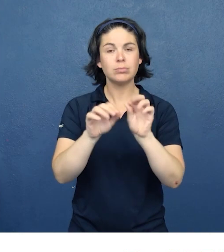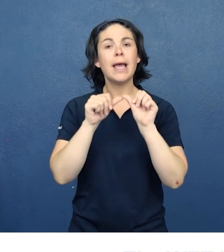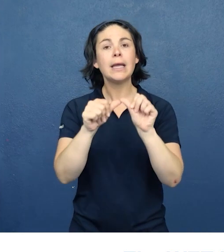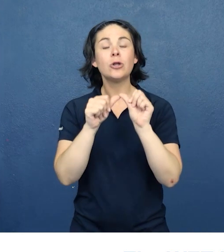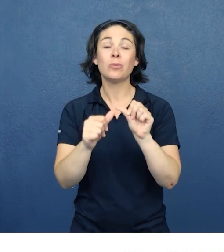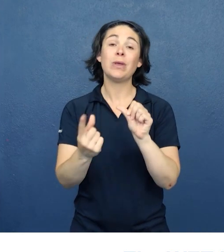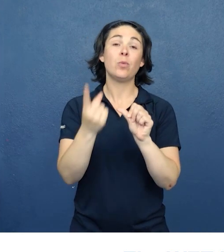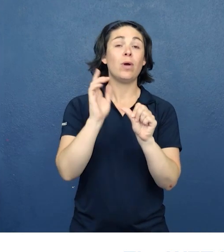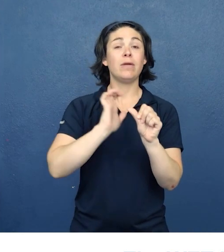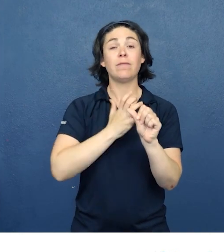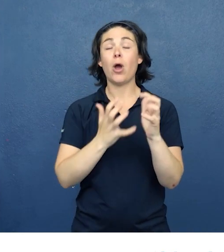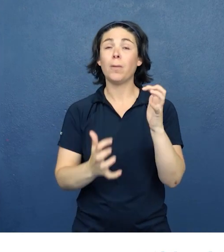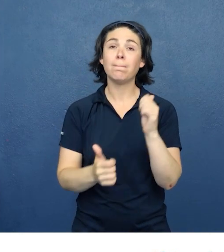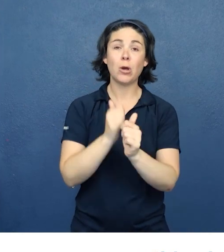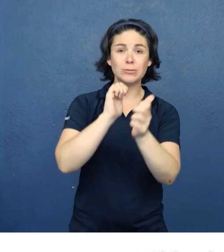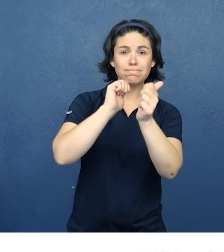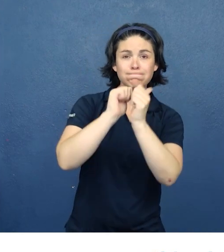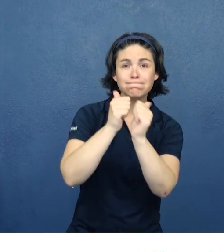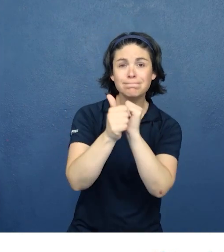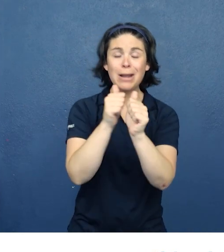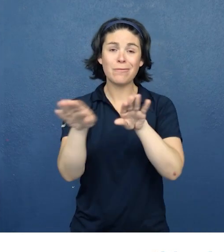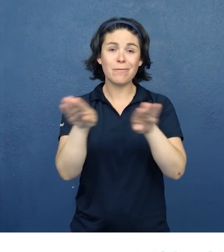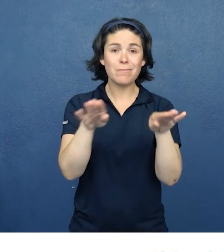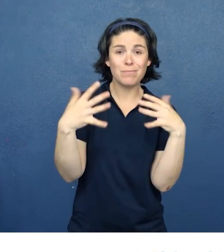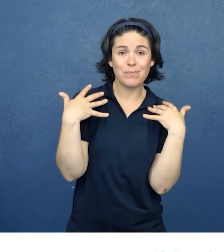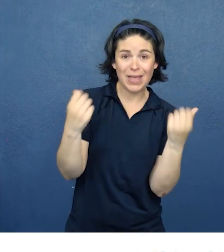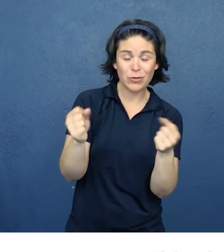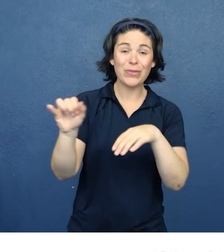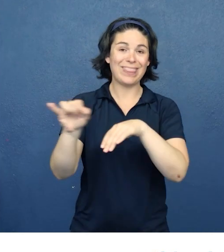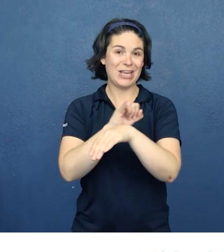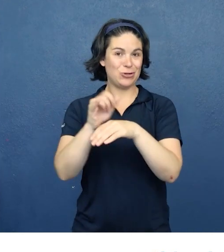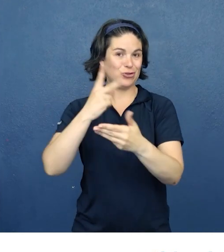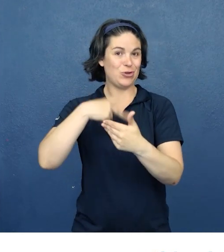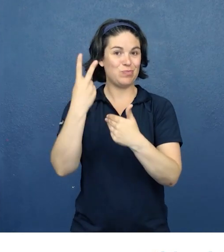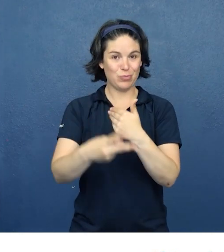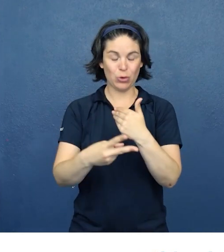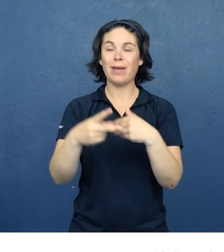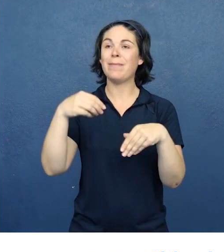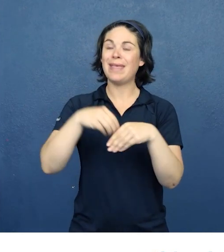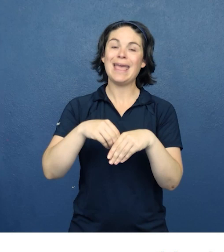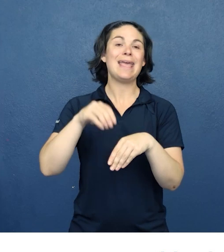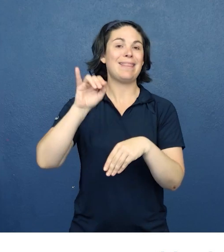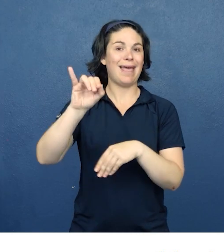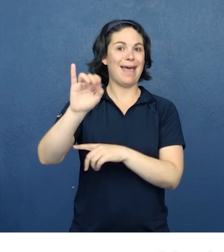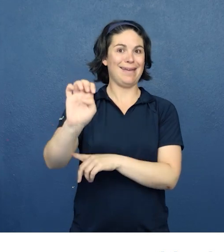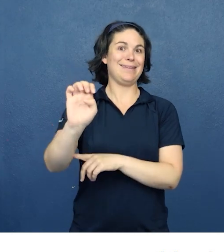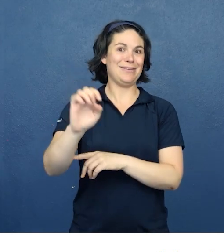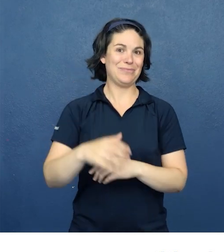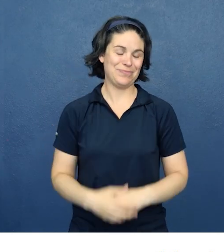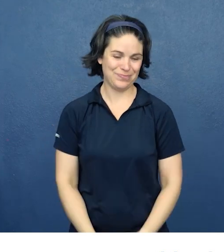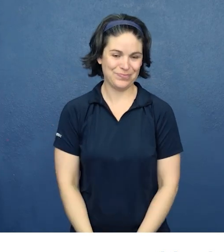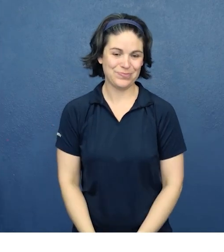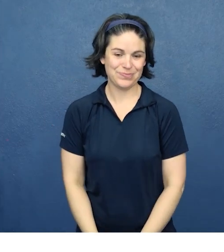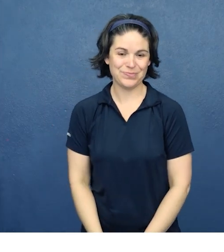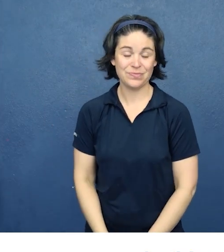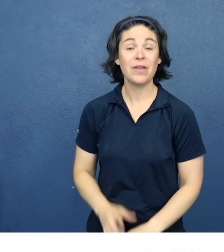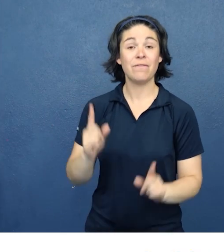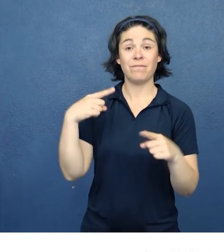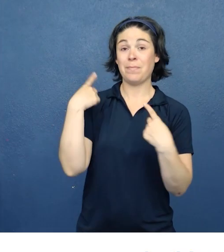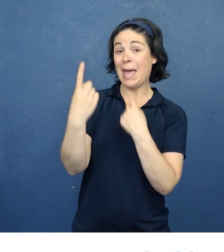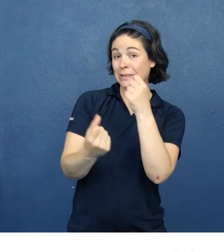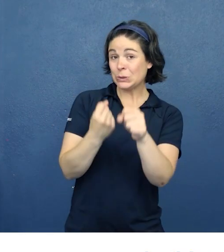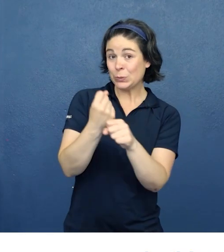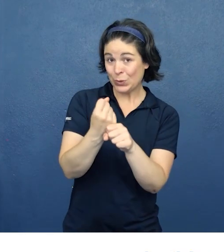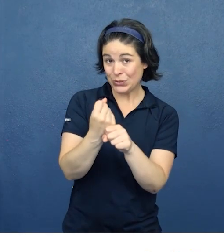continue to be one of the most competitive behavioral health internship programs in the Inland Empire. In this